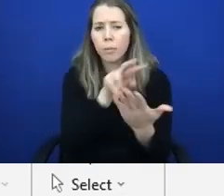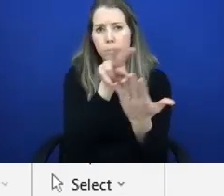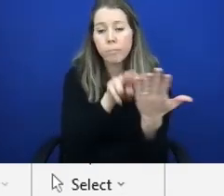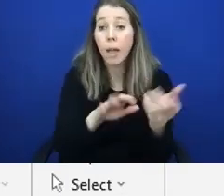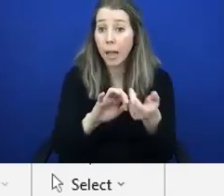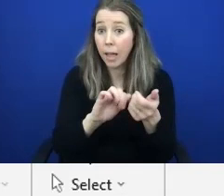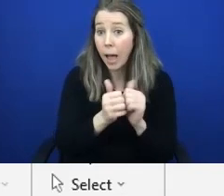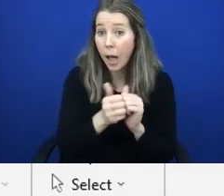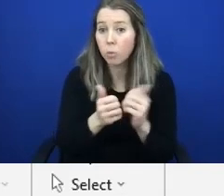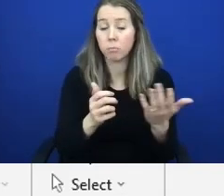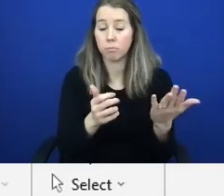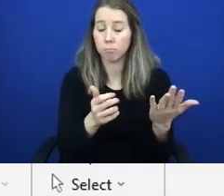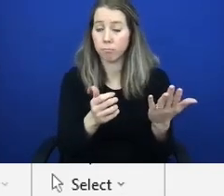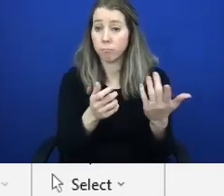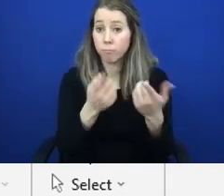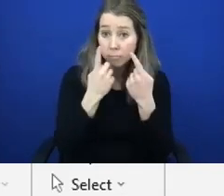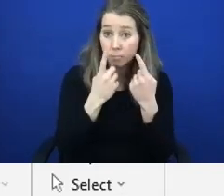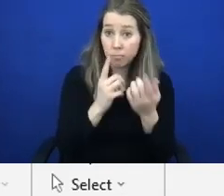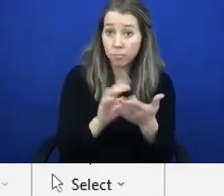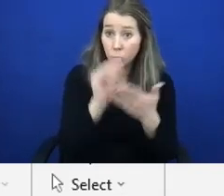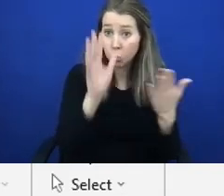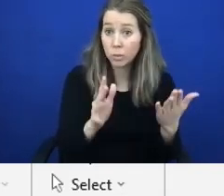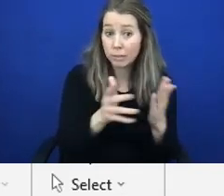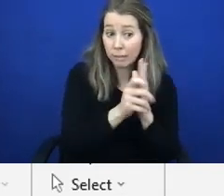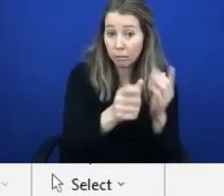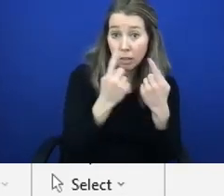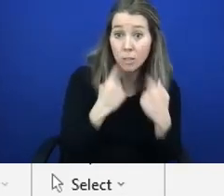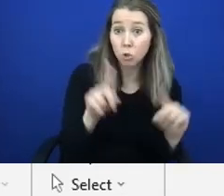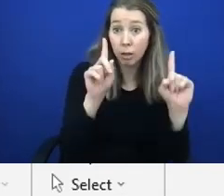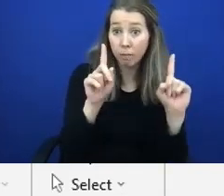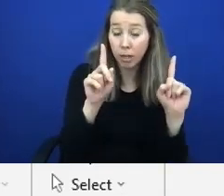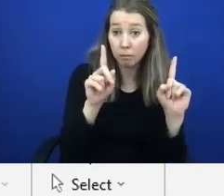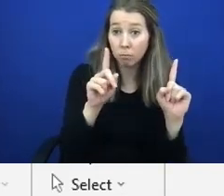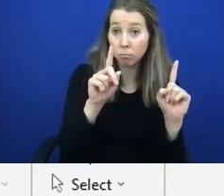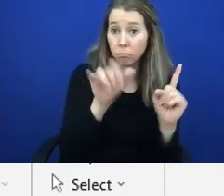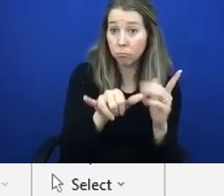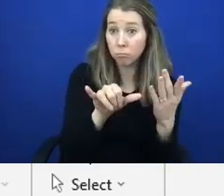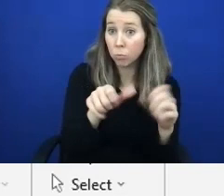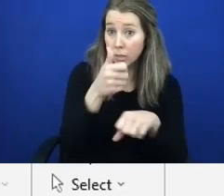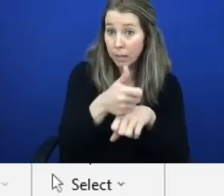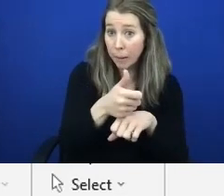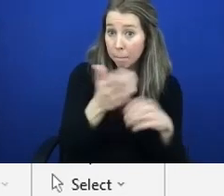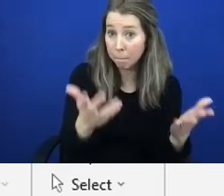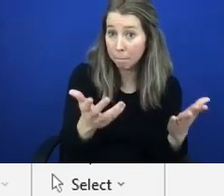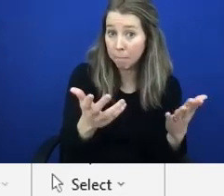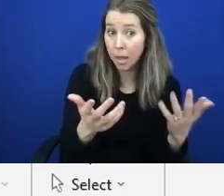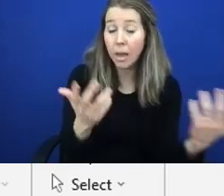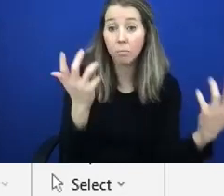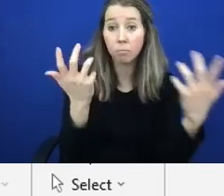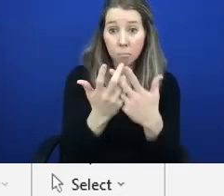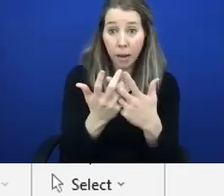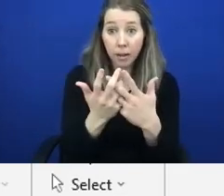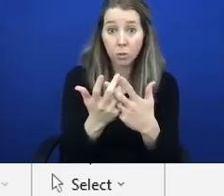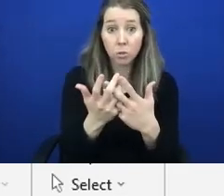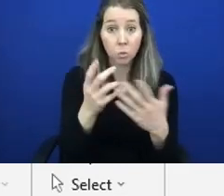determining, are they achieving the competencies that were designed and that were aligned with what